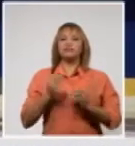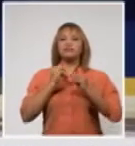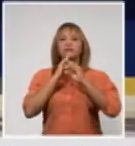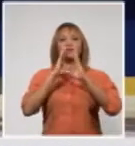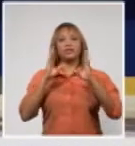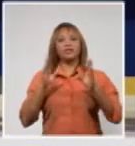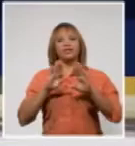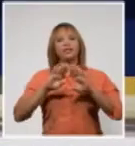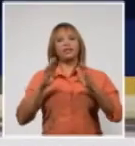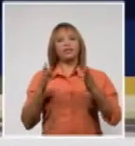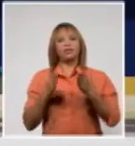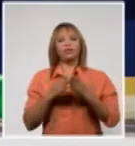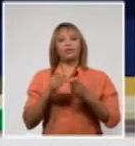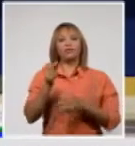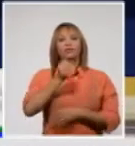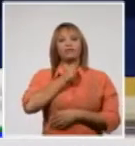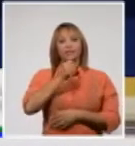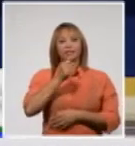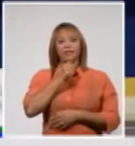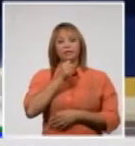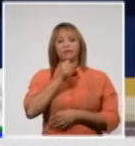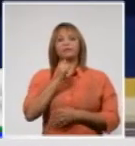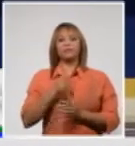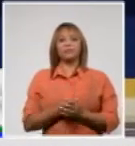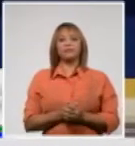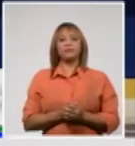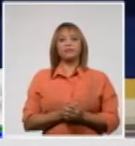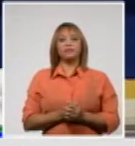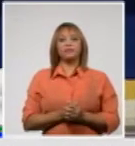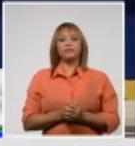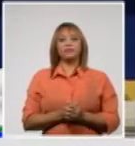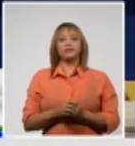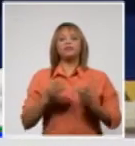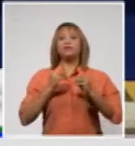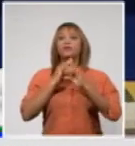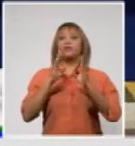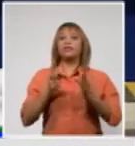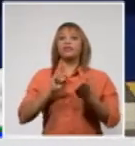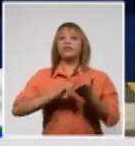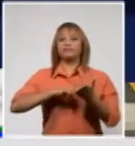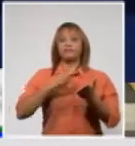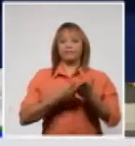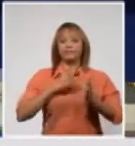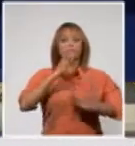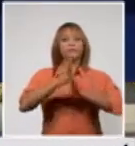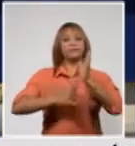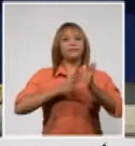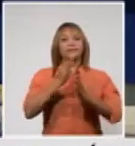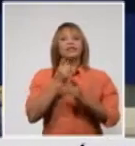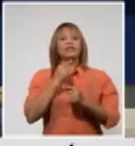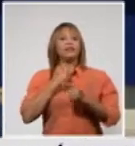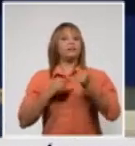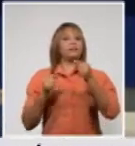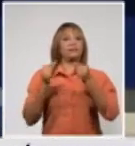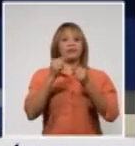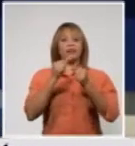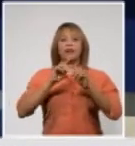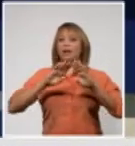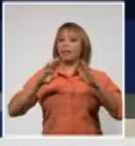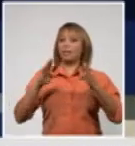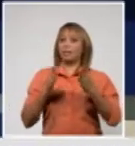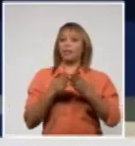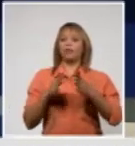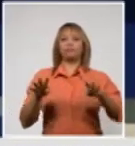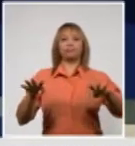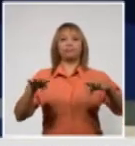Good morning to everyone, to Lázaro Manuel, to our sign language interpreter, and above